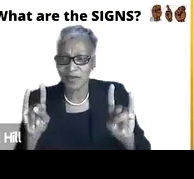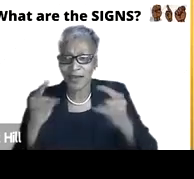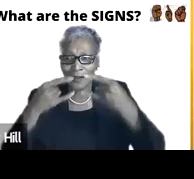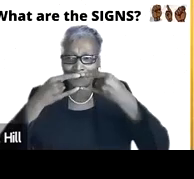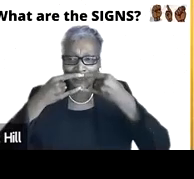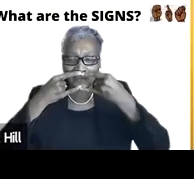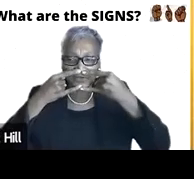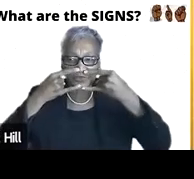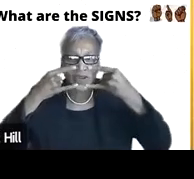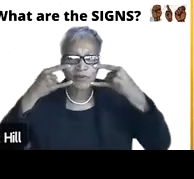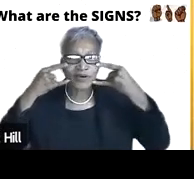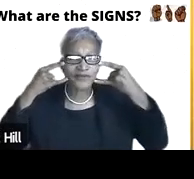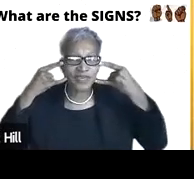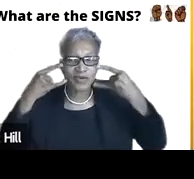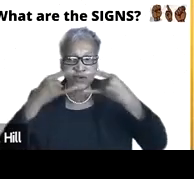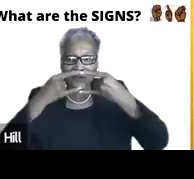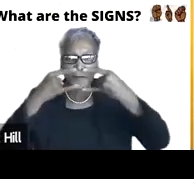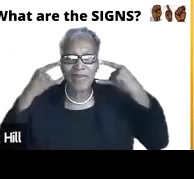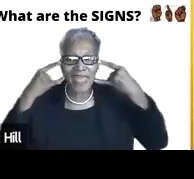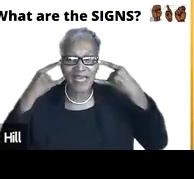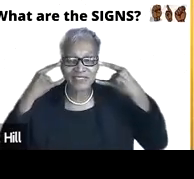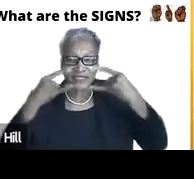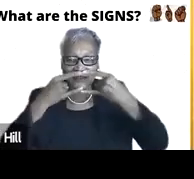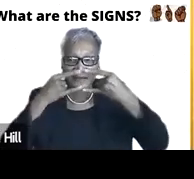well. And it goes right above here.